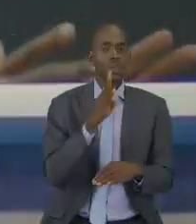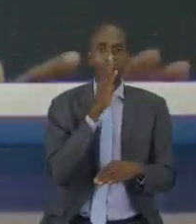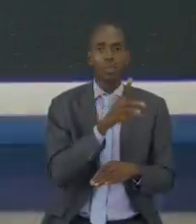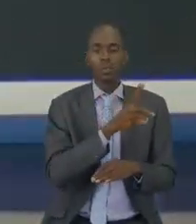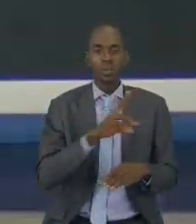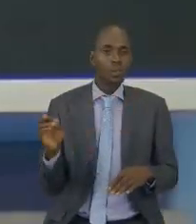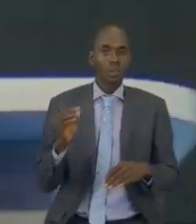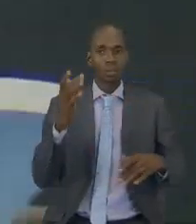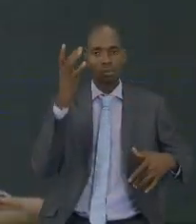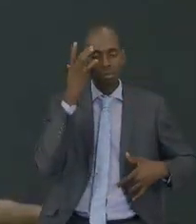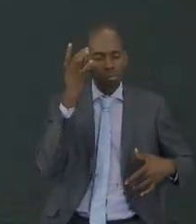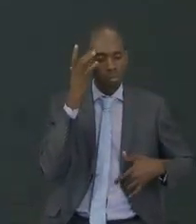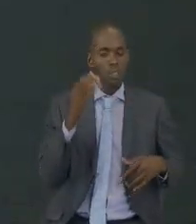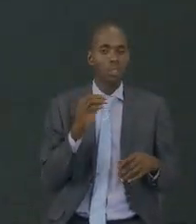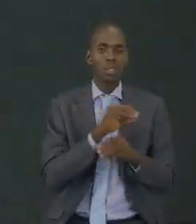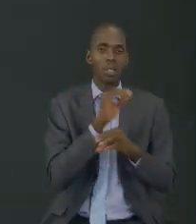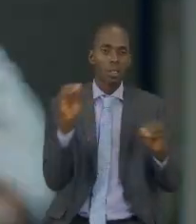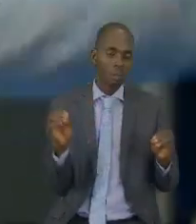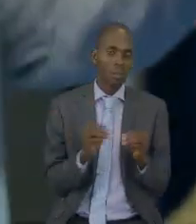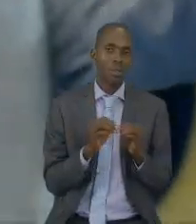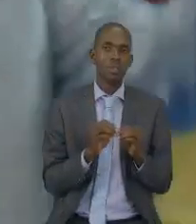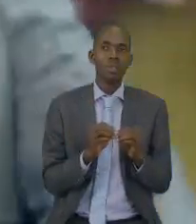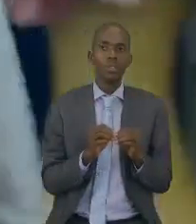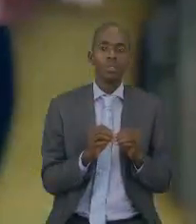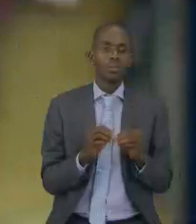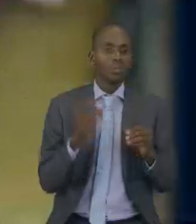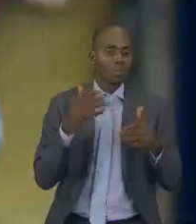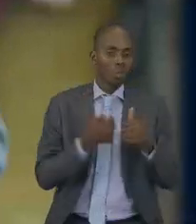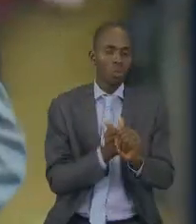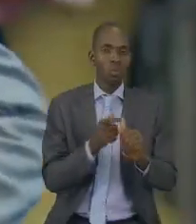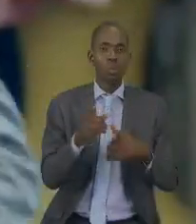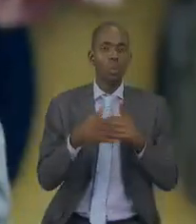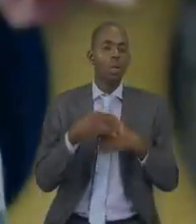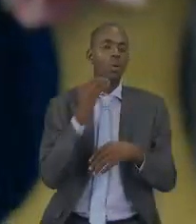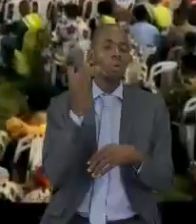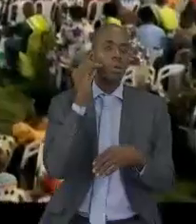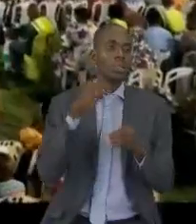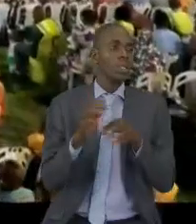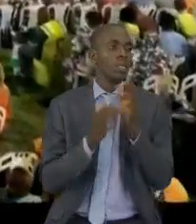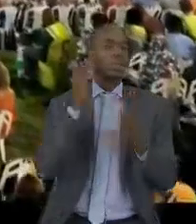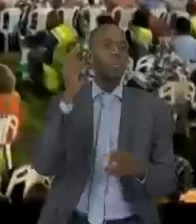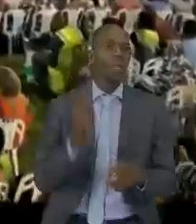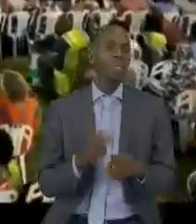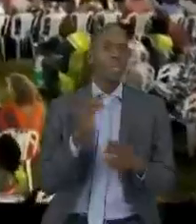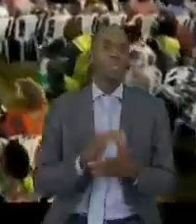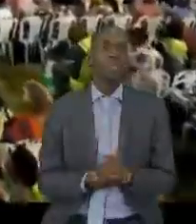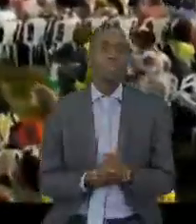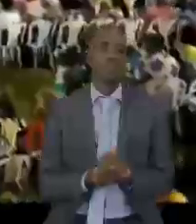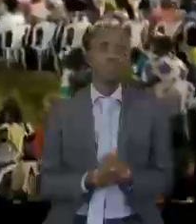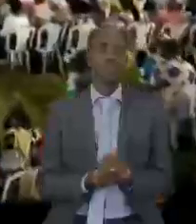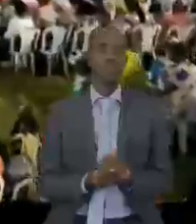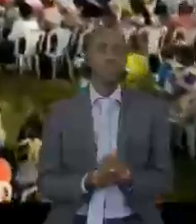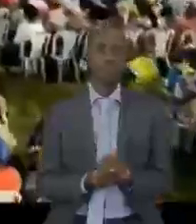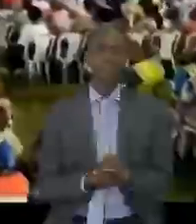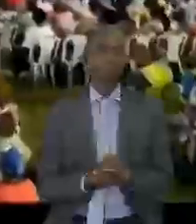infirmity, and there'll be no sickness following you back home in Jesus' name.